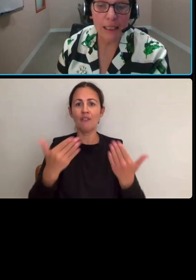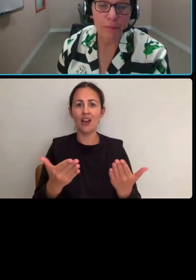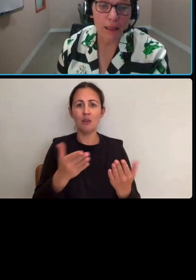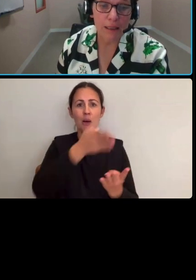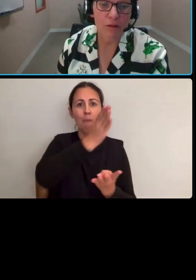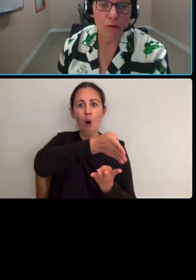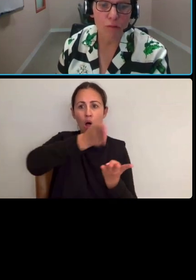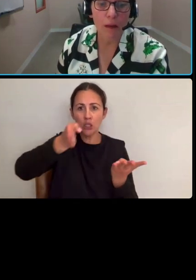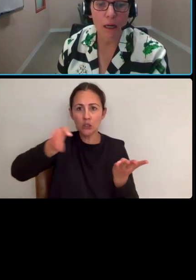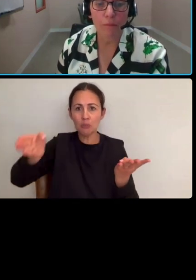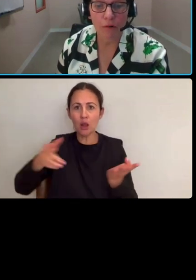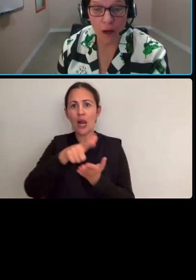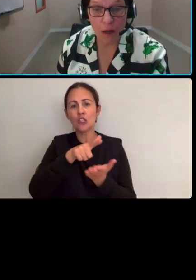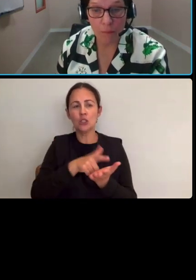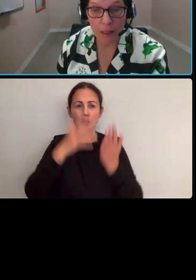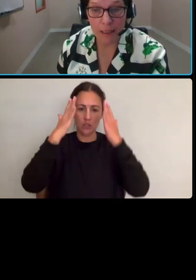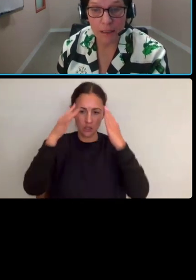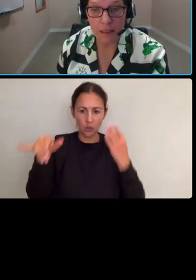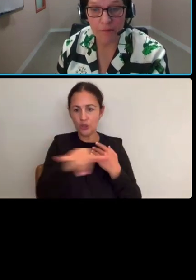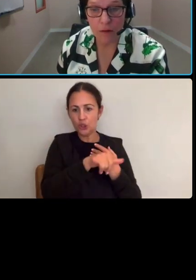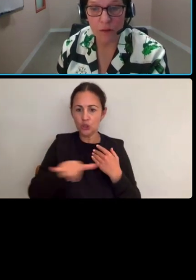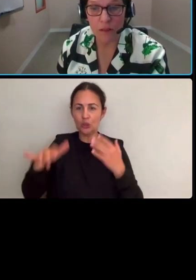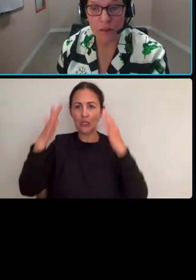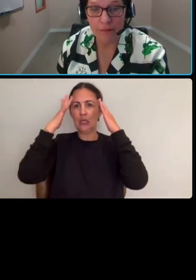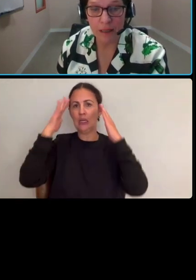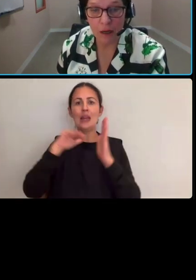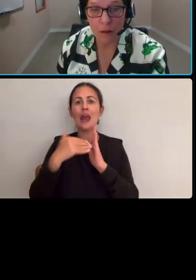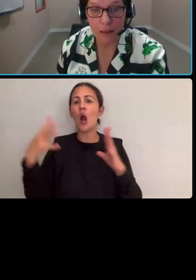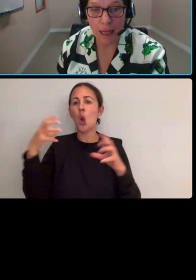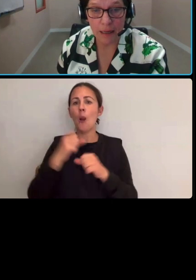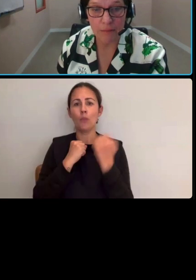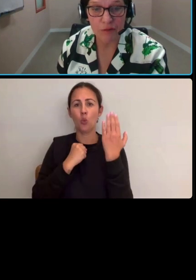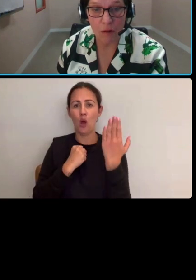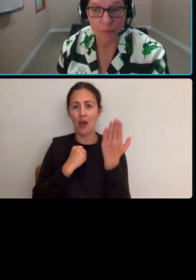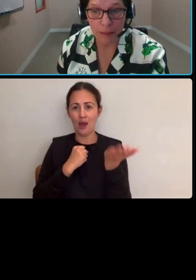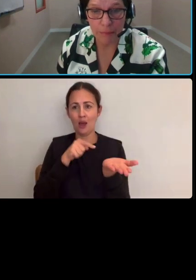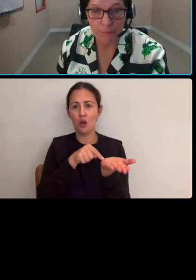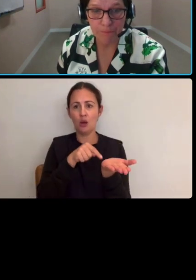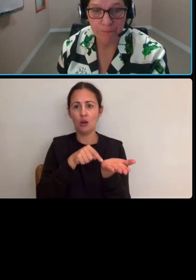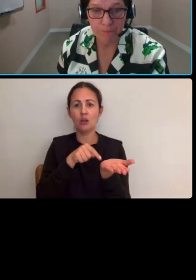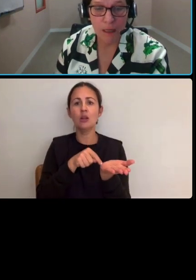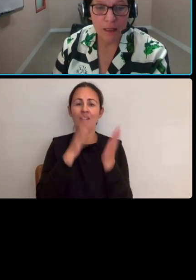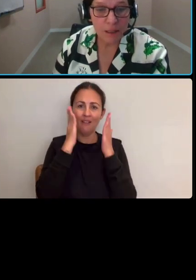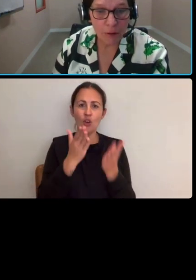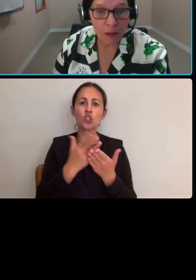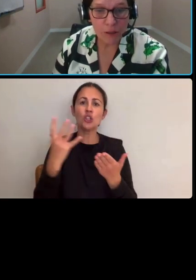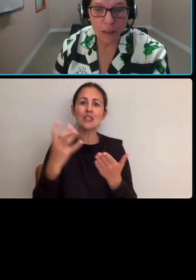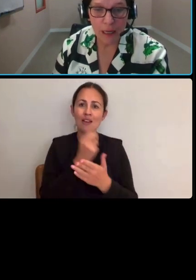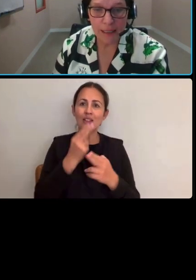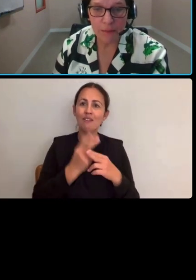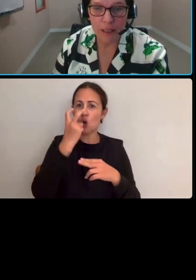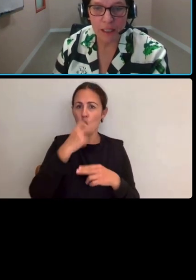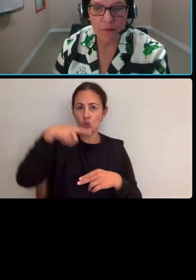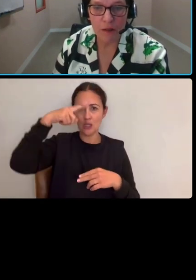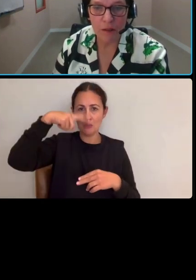be replaced by a set of streamlined provider obligations that focus on safety and quality outcomes for older people. This approach